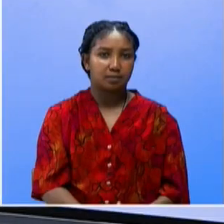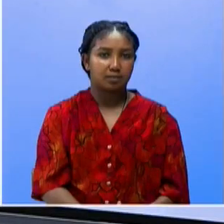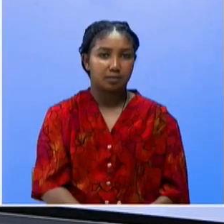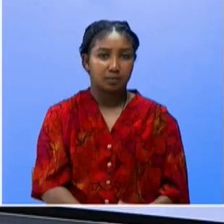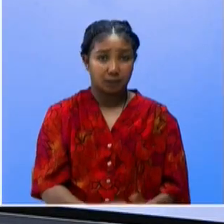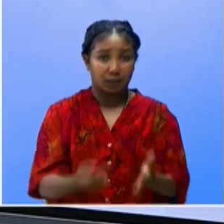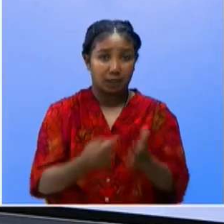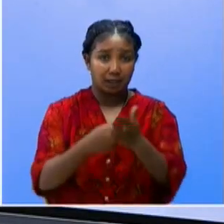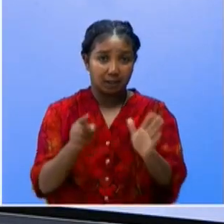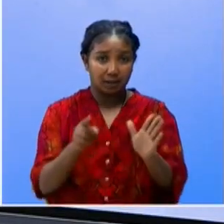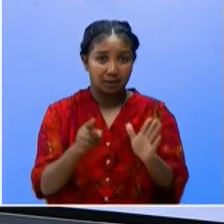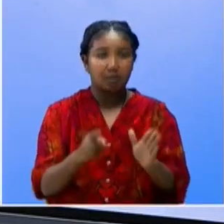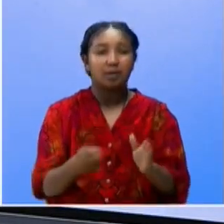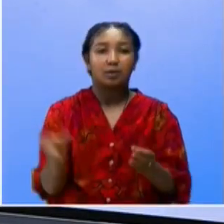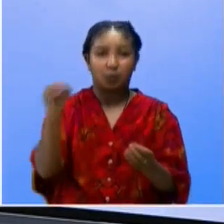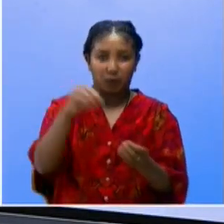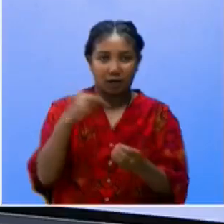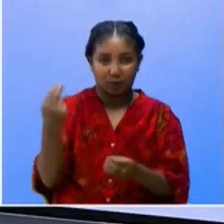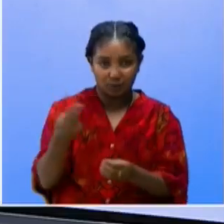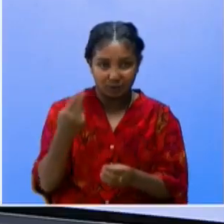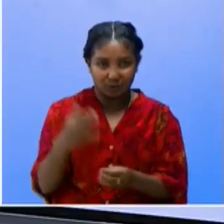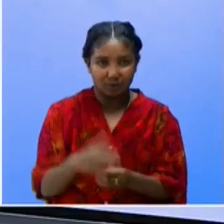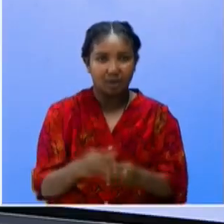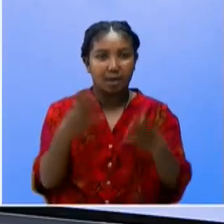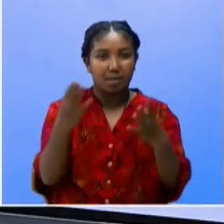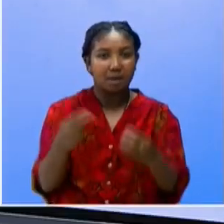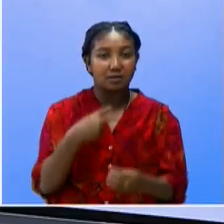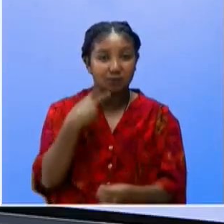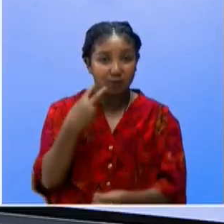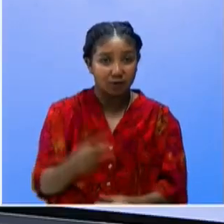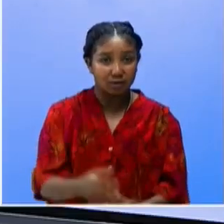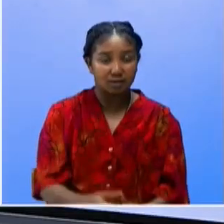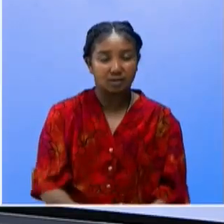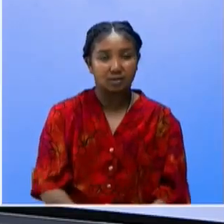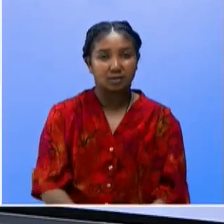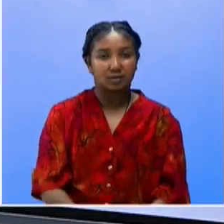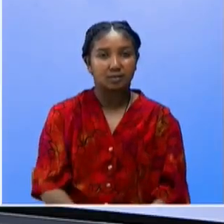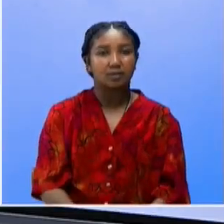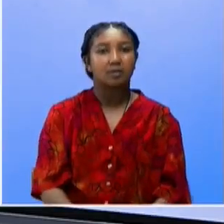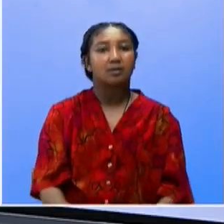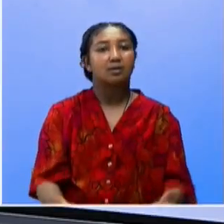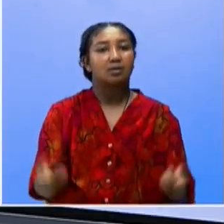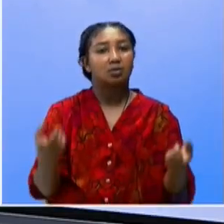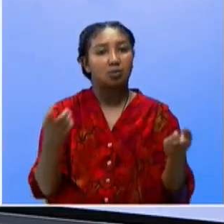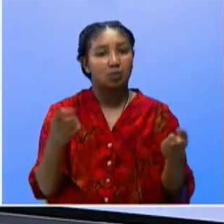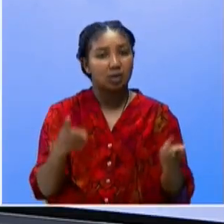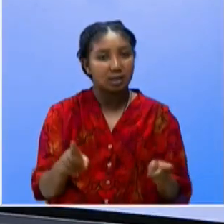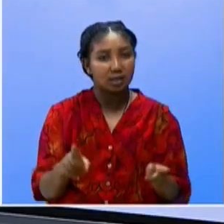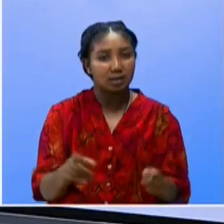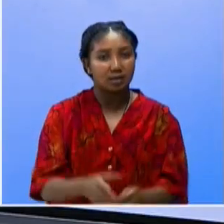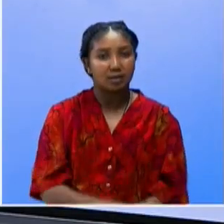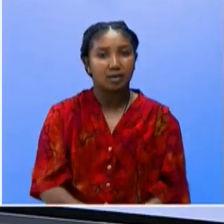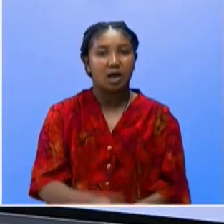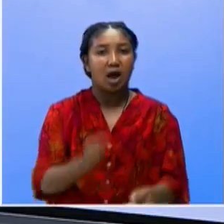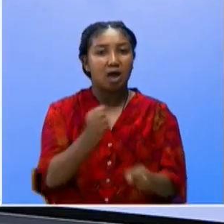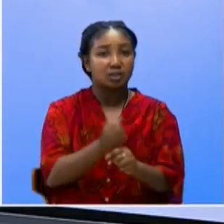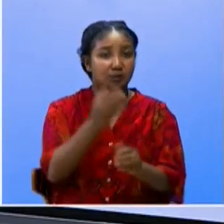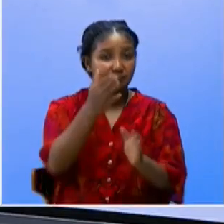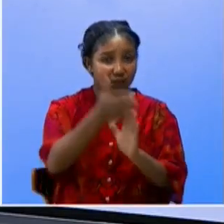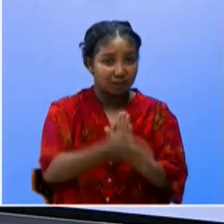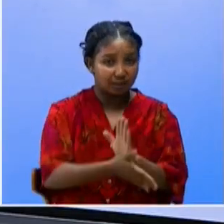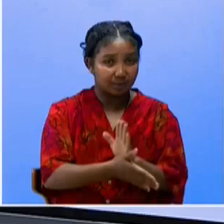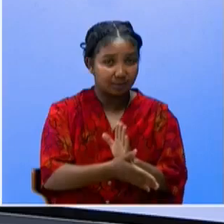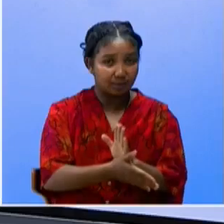Is it clear? And also we can use passive voice when the doer of the